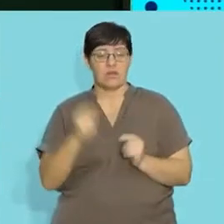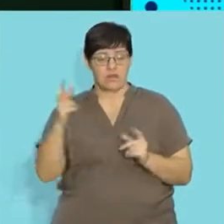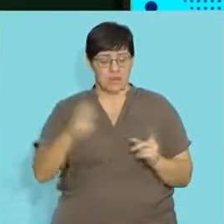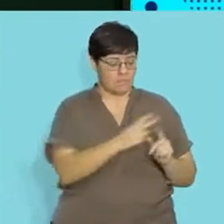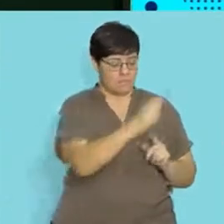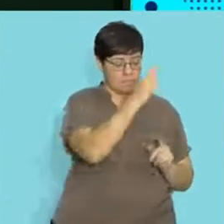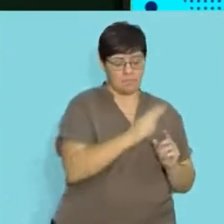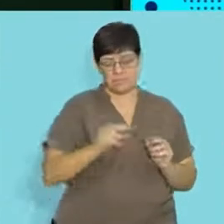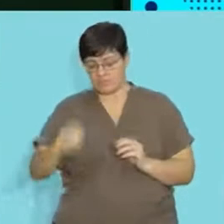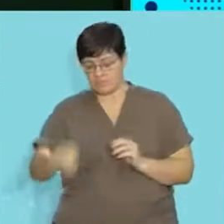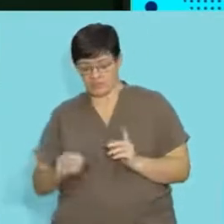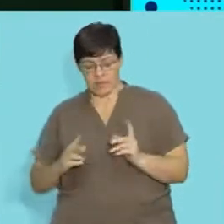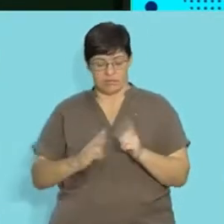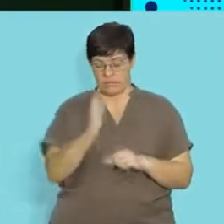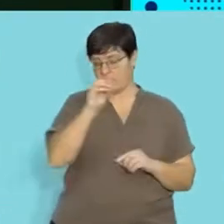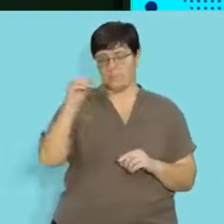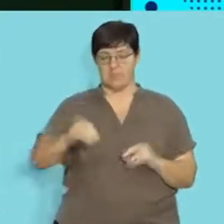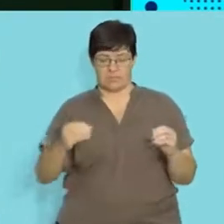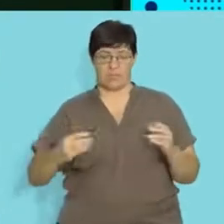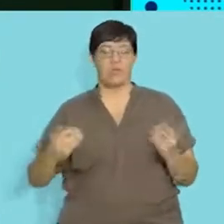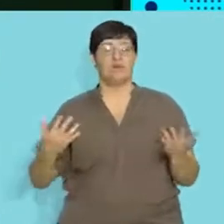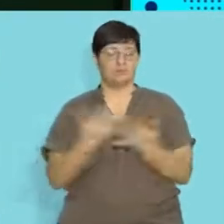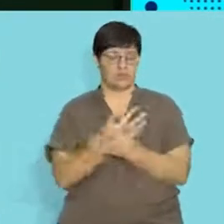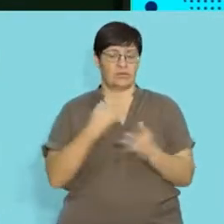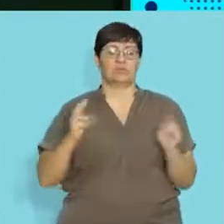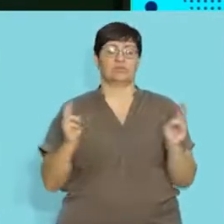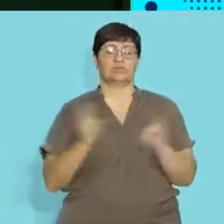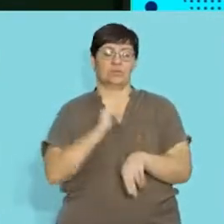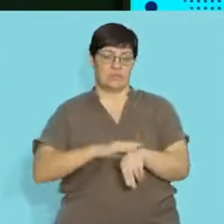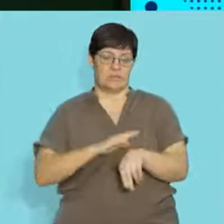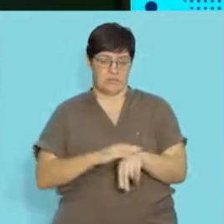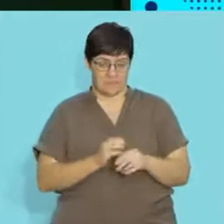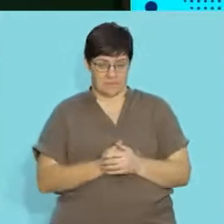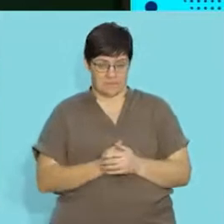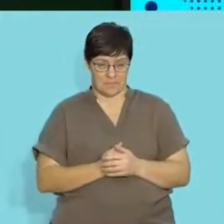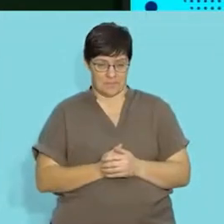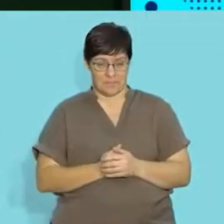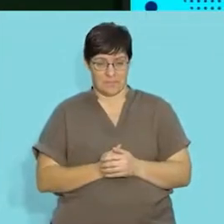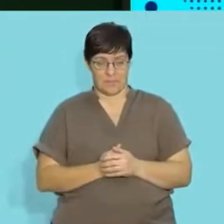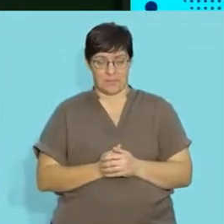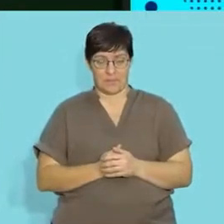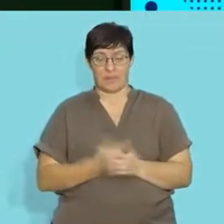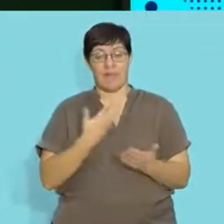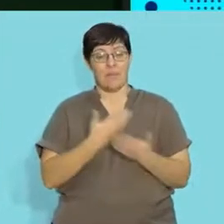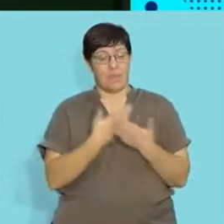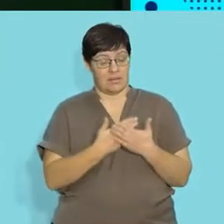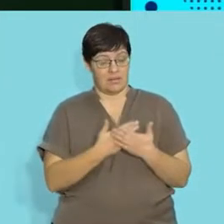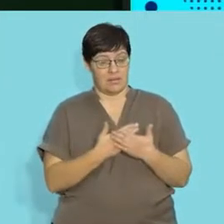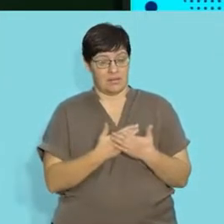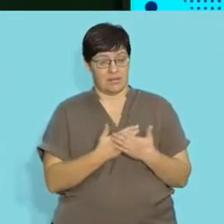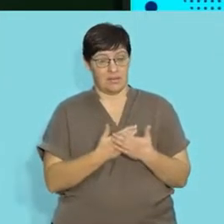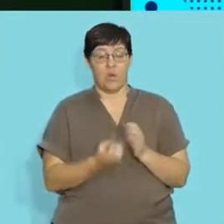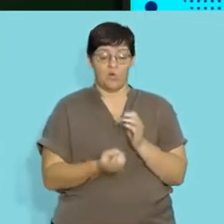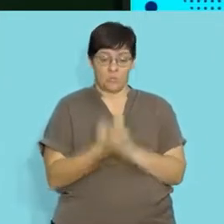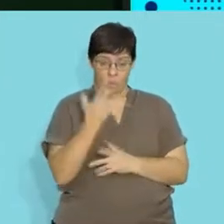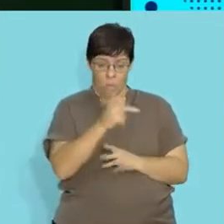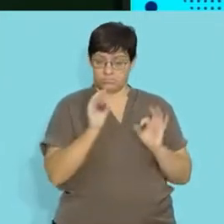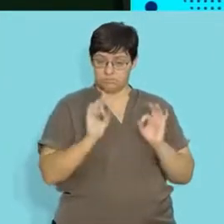this mechanism to propagate or to grow new plants quickly in a short span of time. The ability to be able